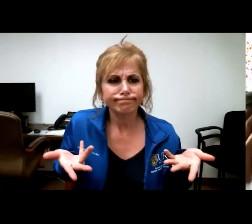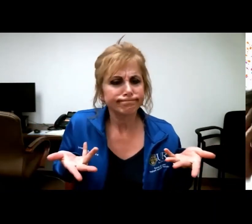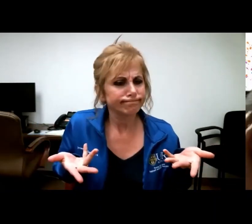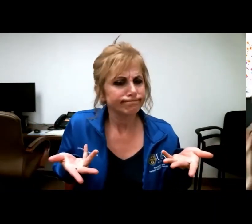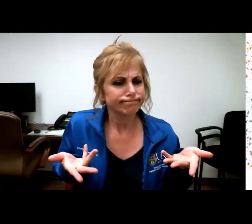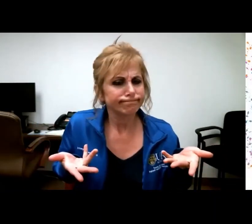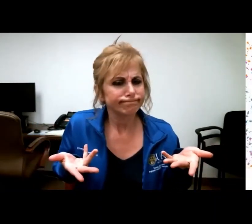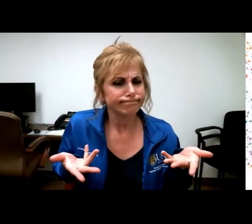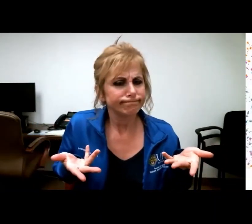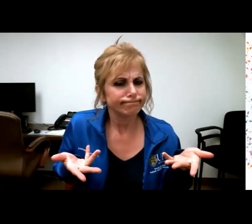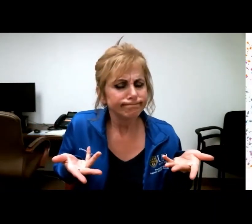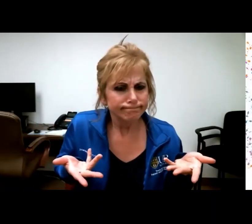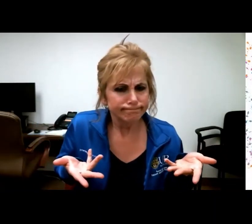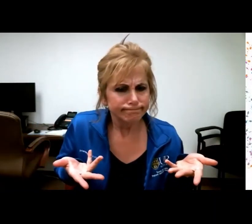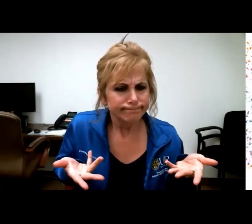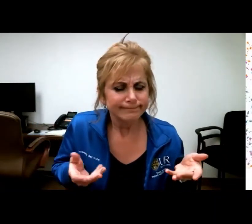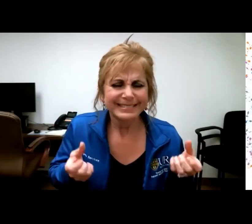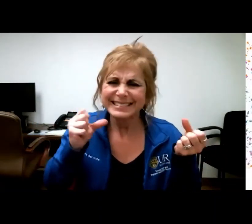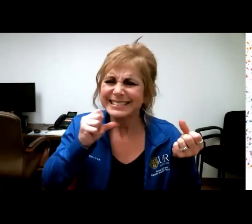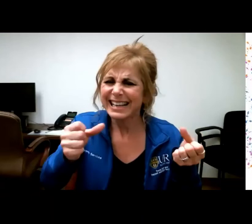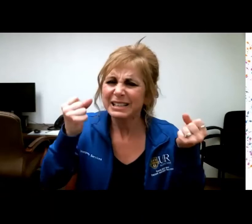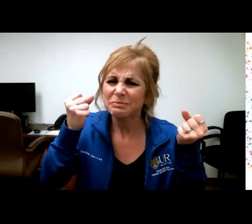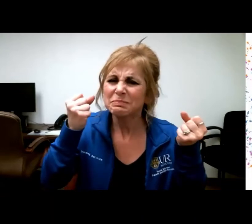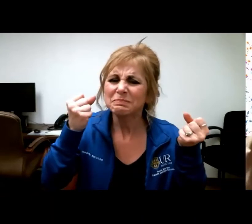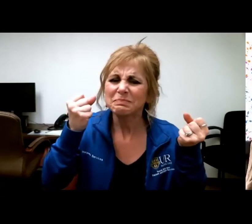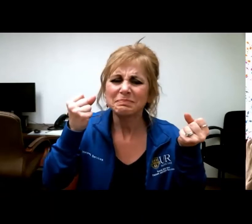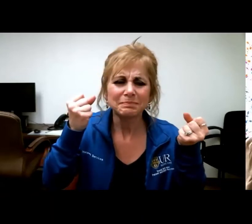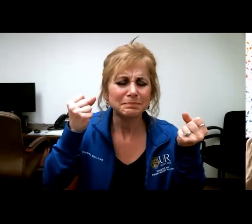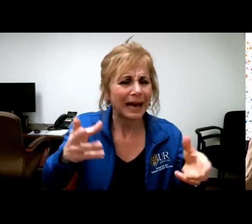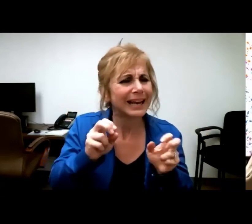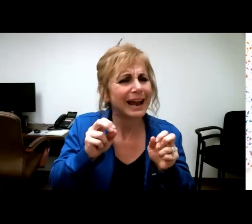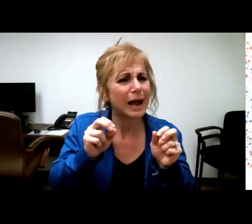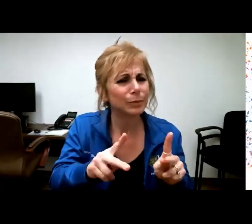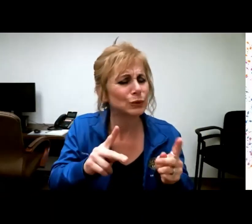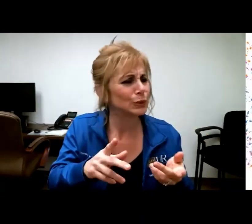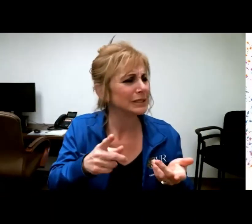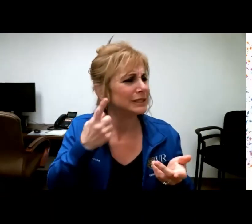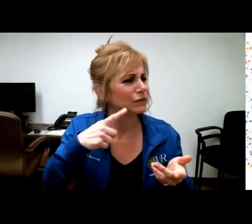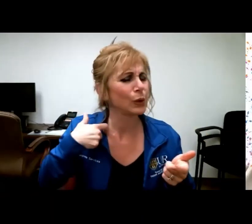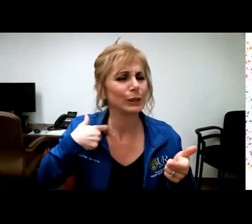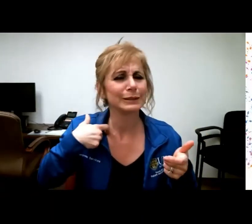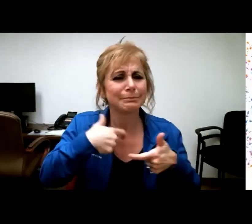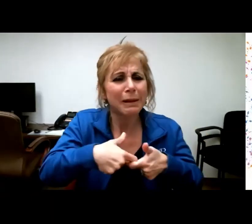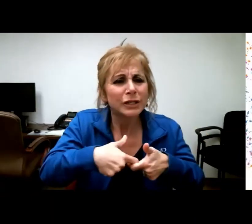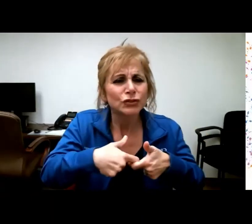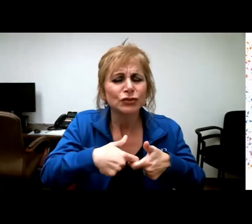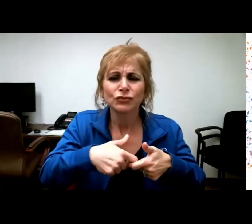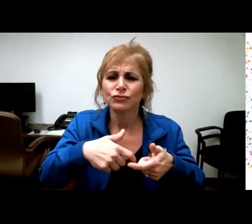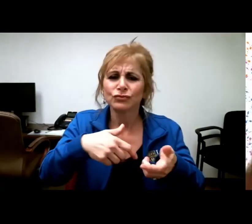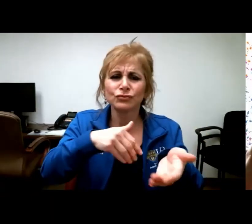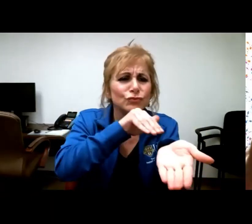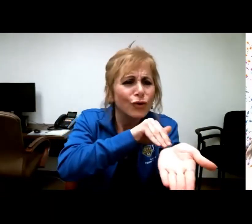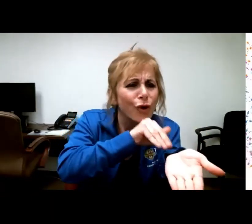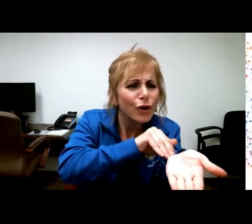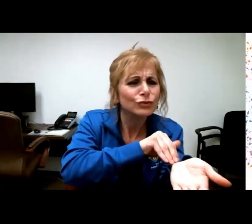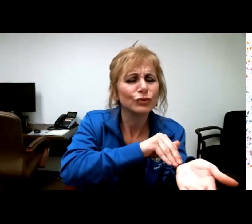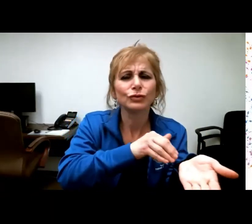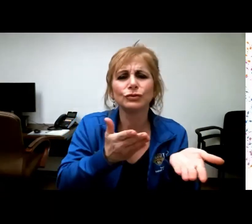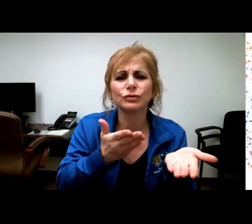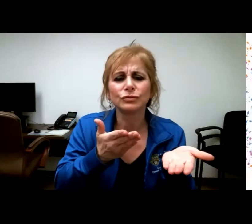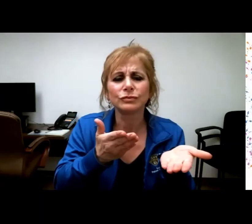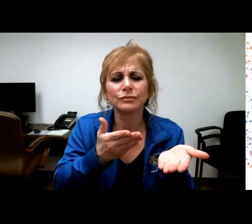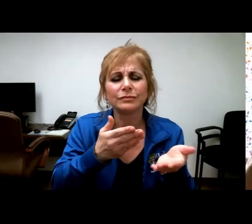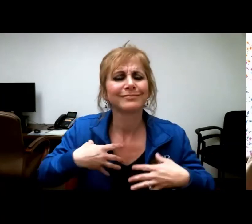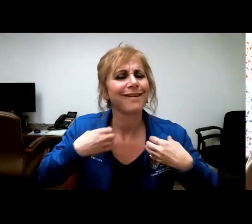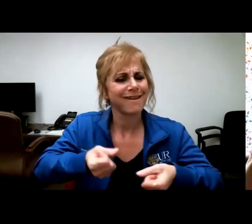Spanish services, not that many. So this have been discussed a lot. We had a Latino